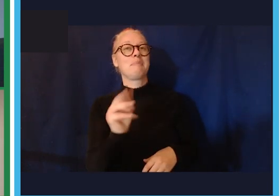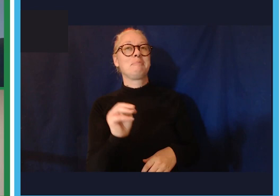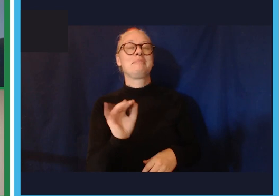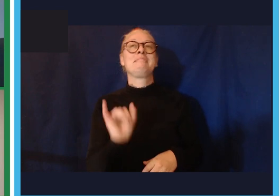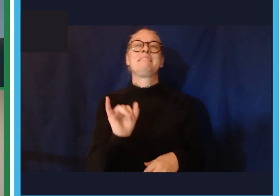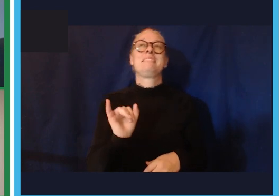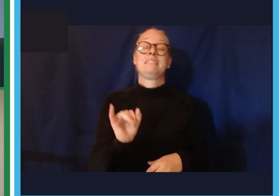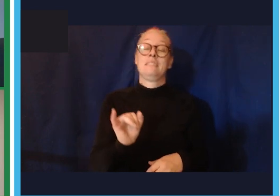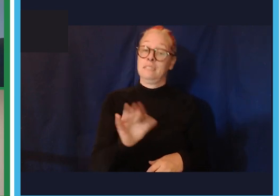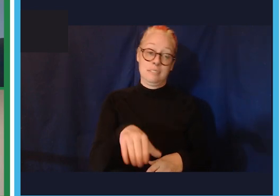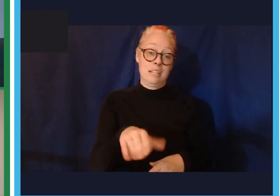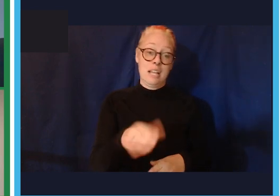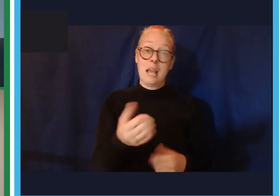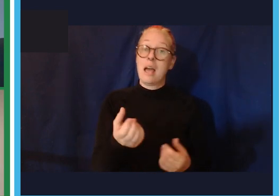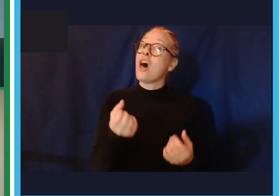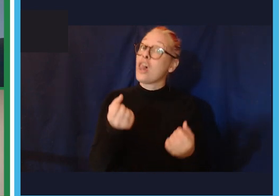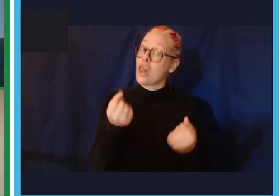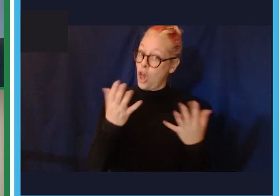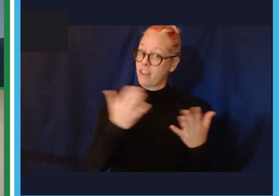No.